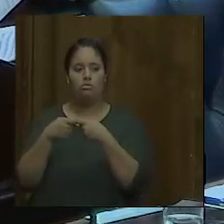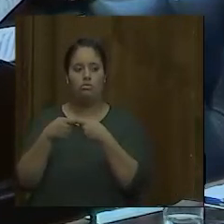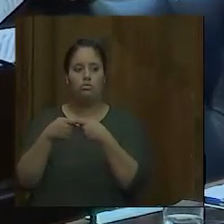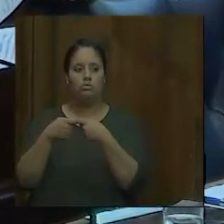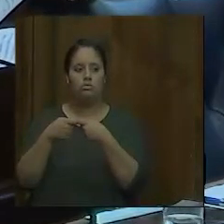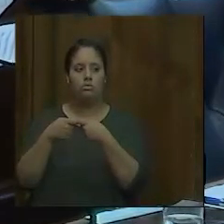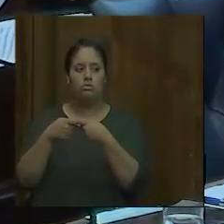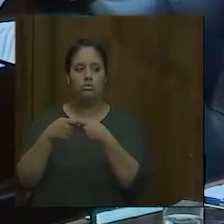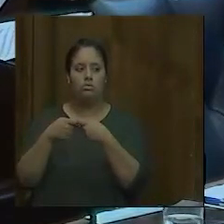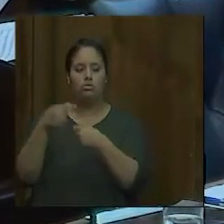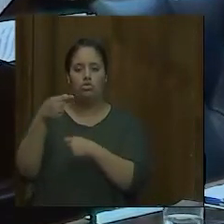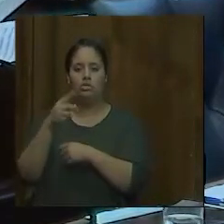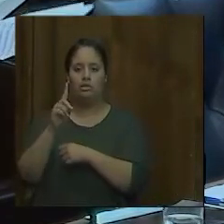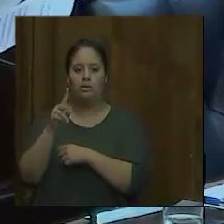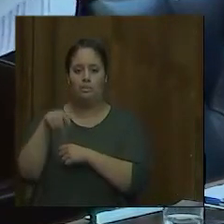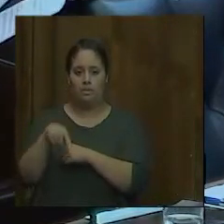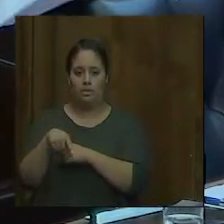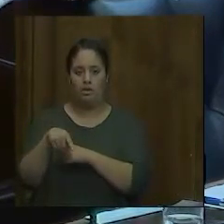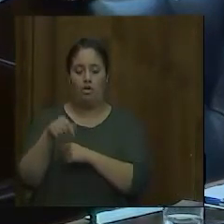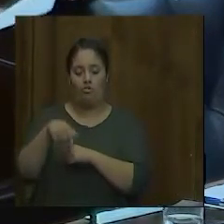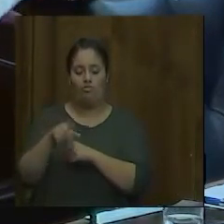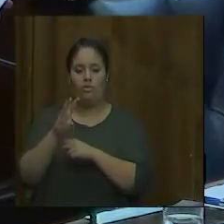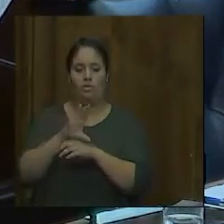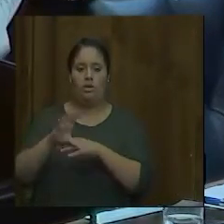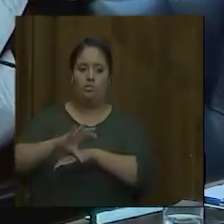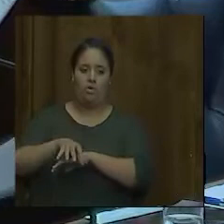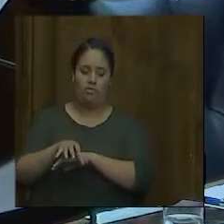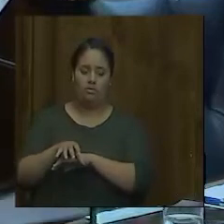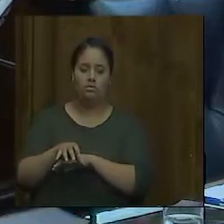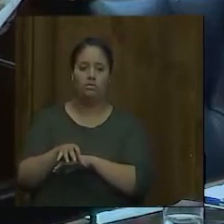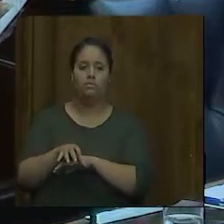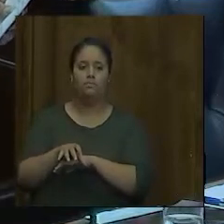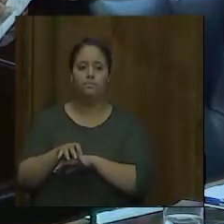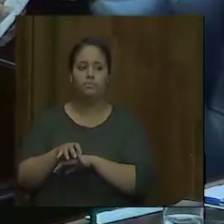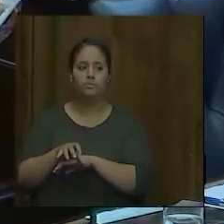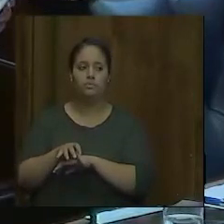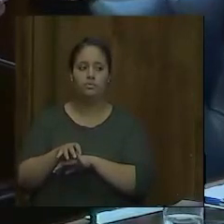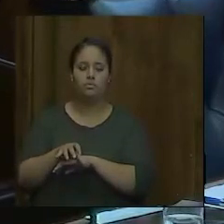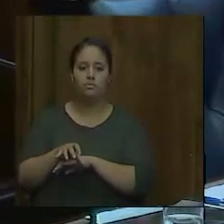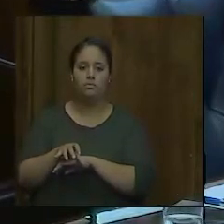the GDP of the province. It